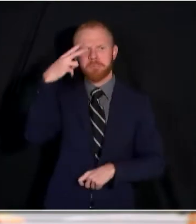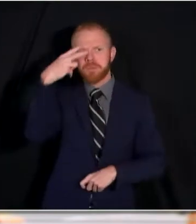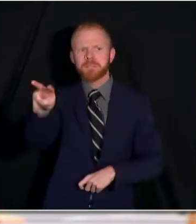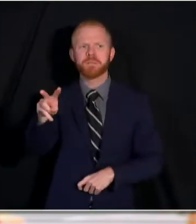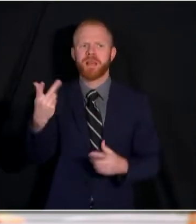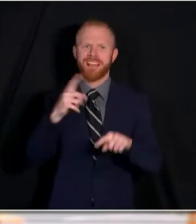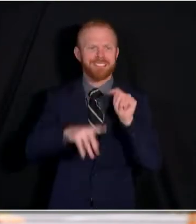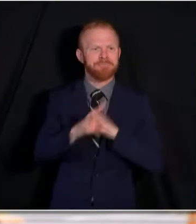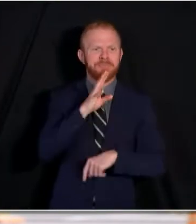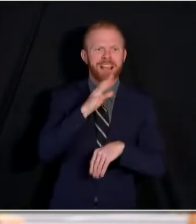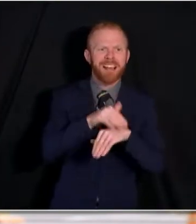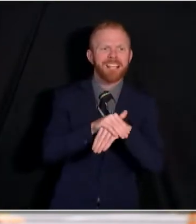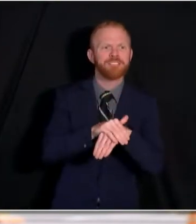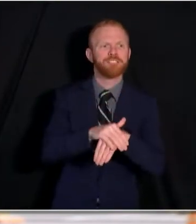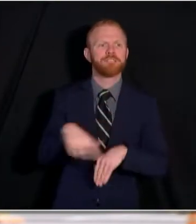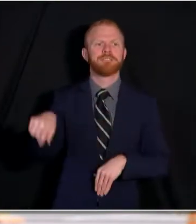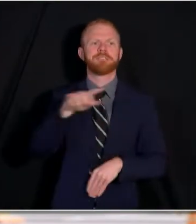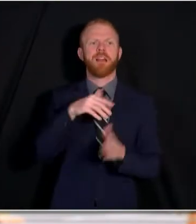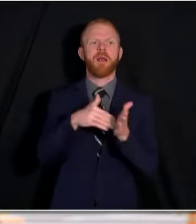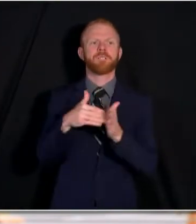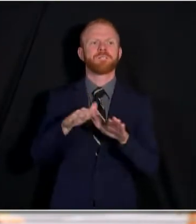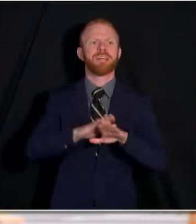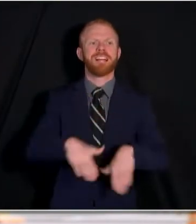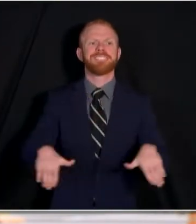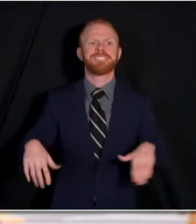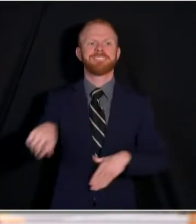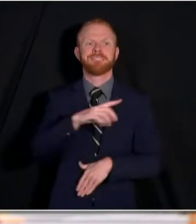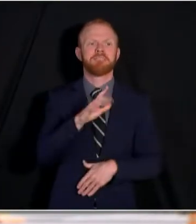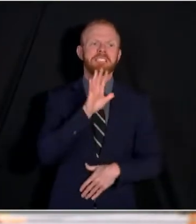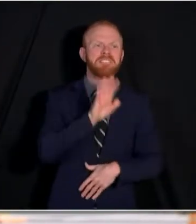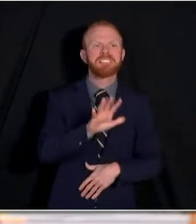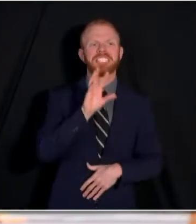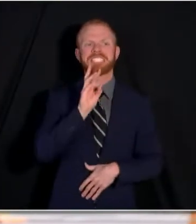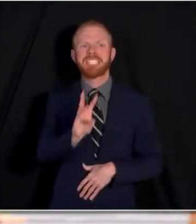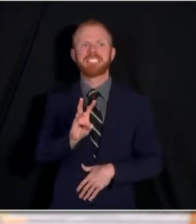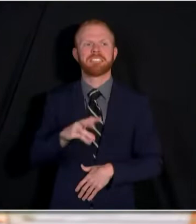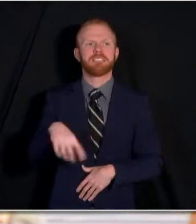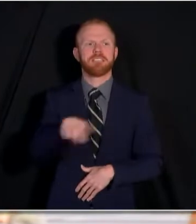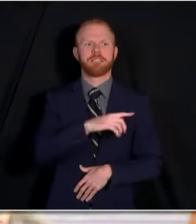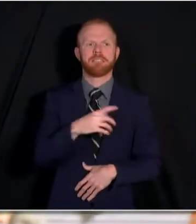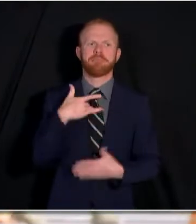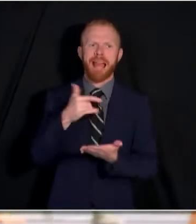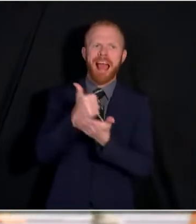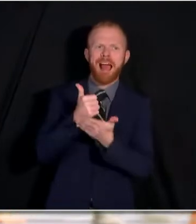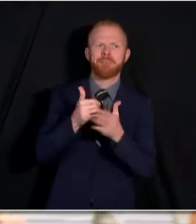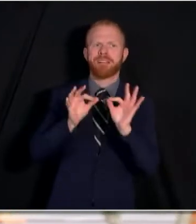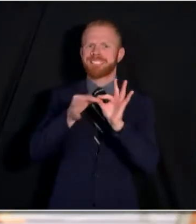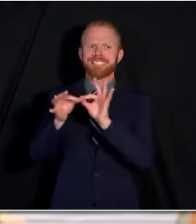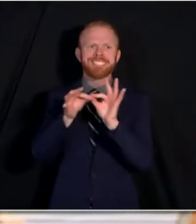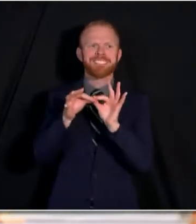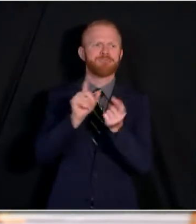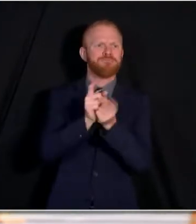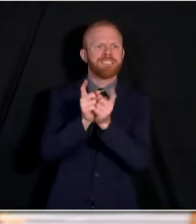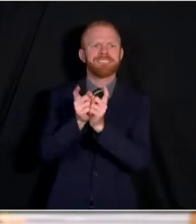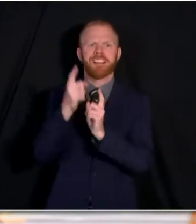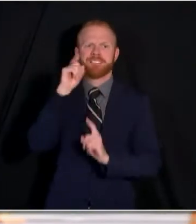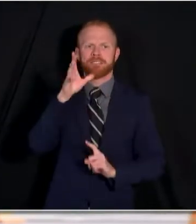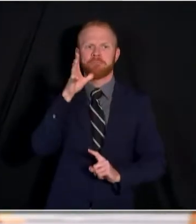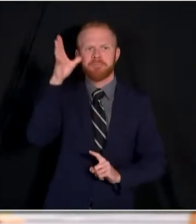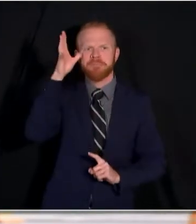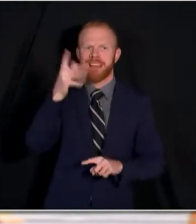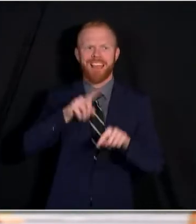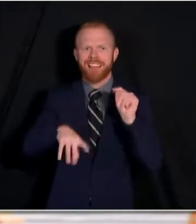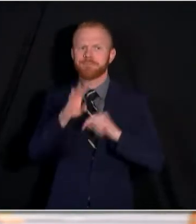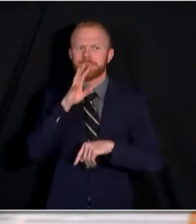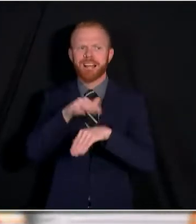often the kids, even if they're only 5 or 6 or 8, who are translating for the parents, right? That's the